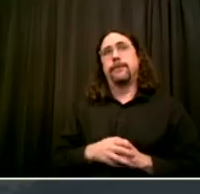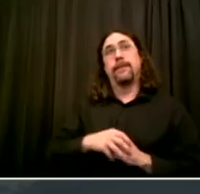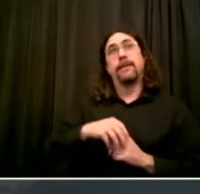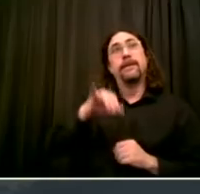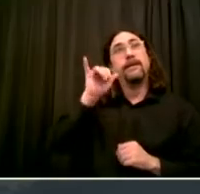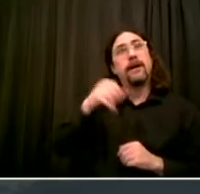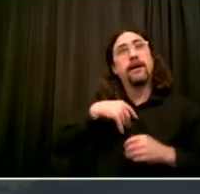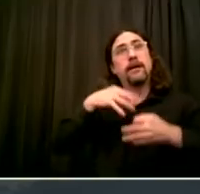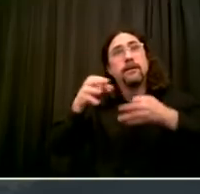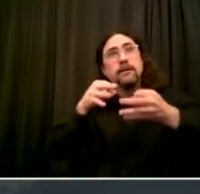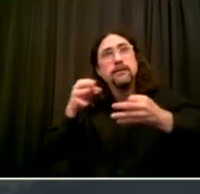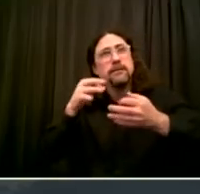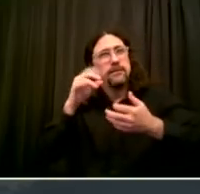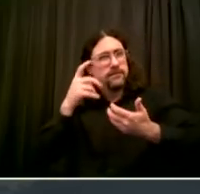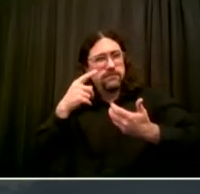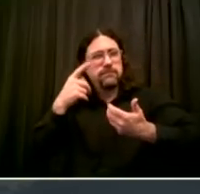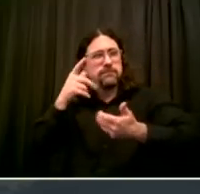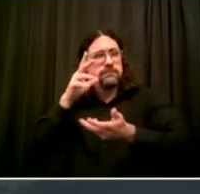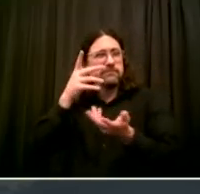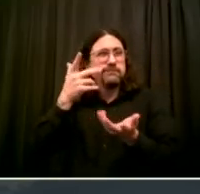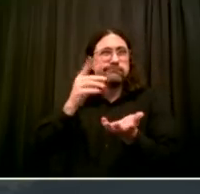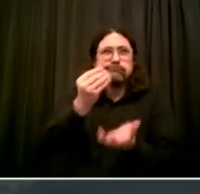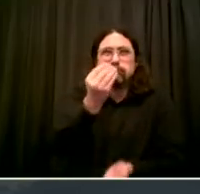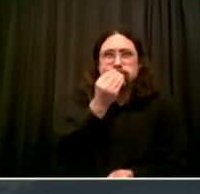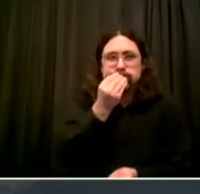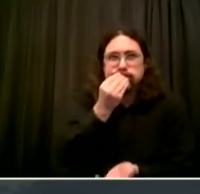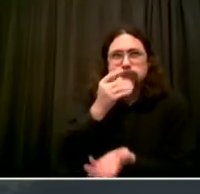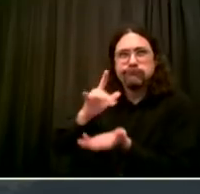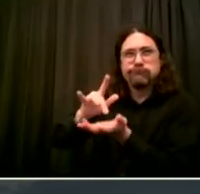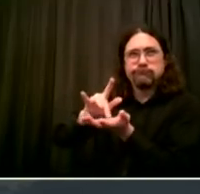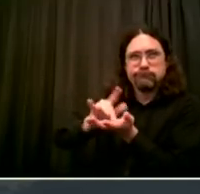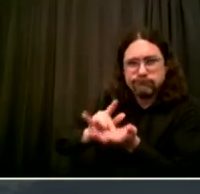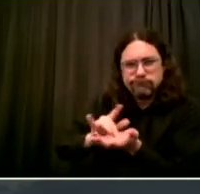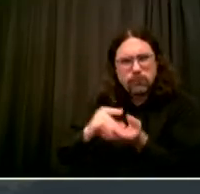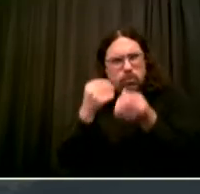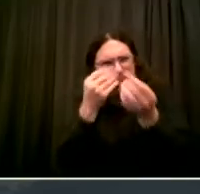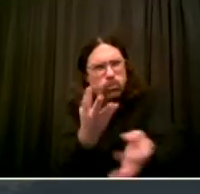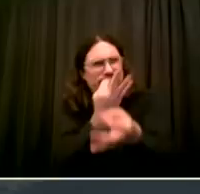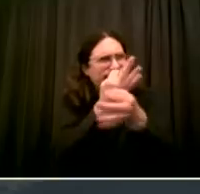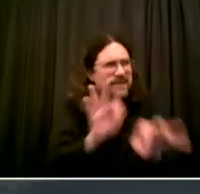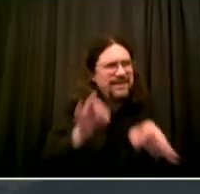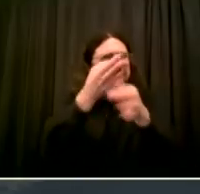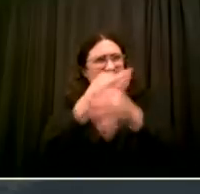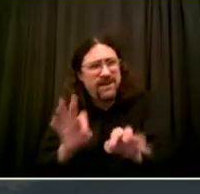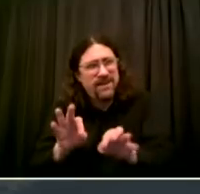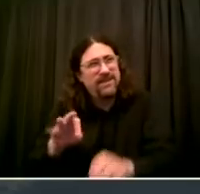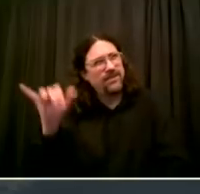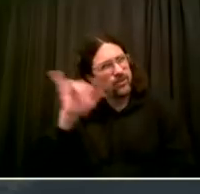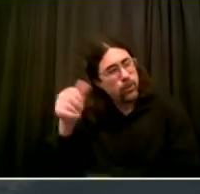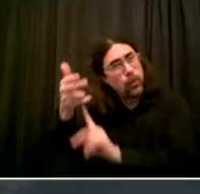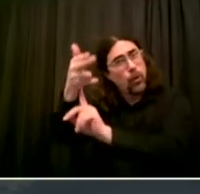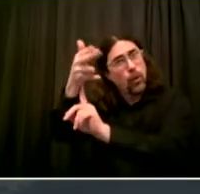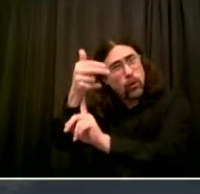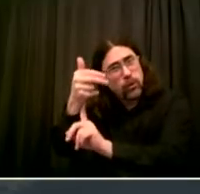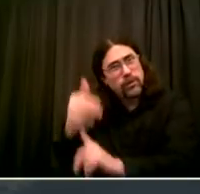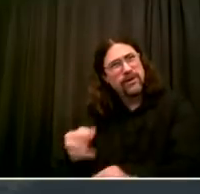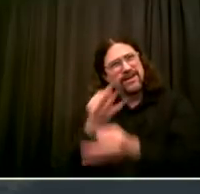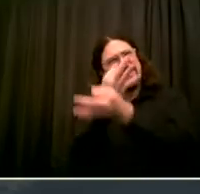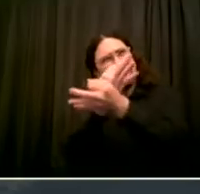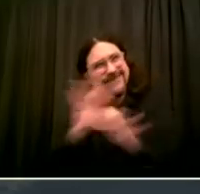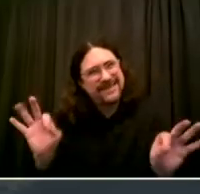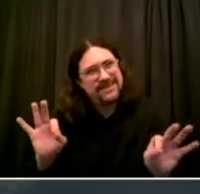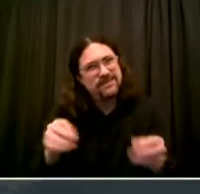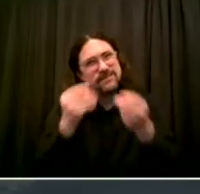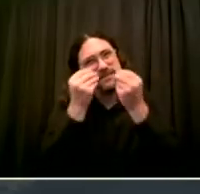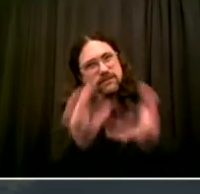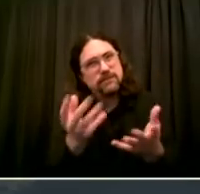The whole test and trace initiative and this take care part of it is predicated on the notion of a lot of